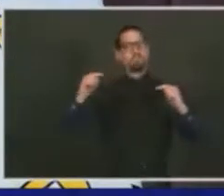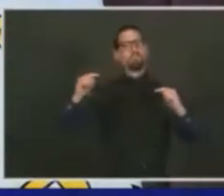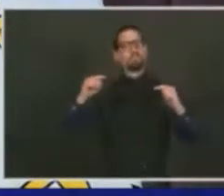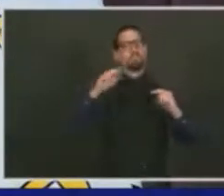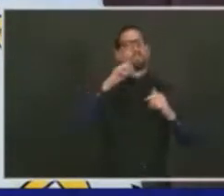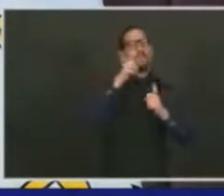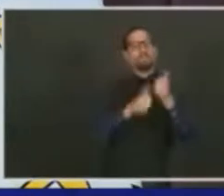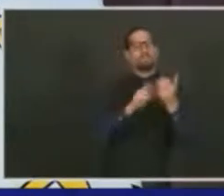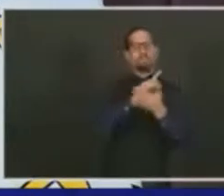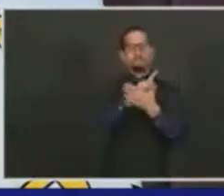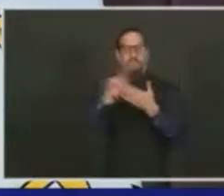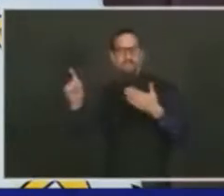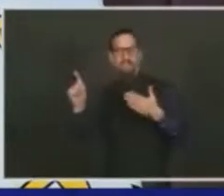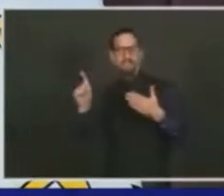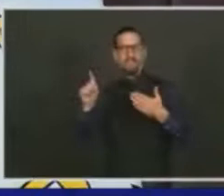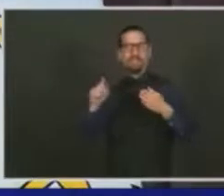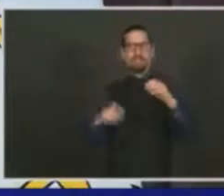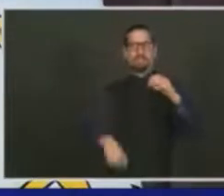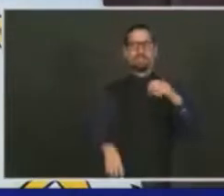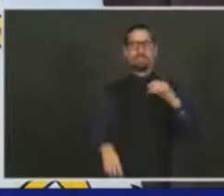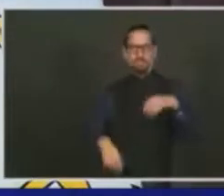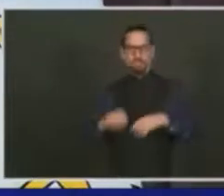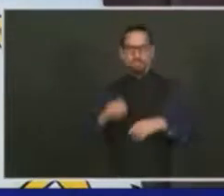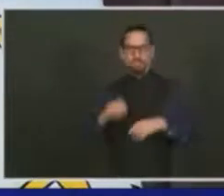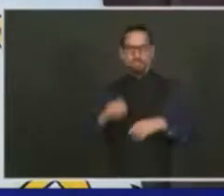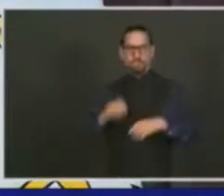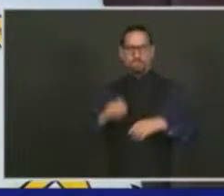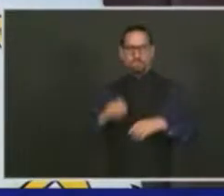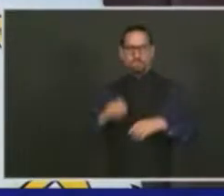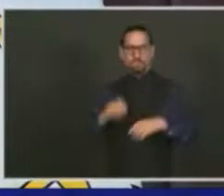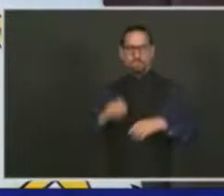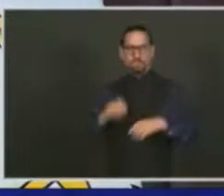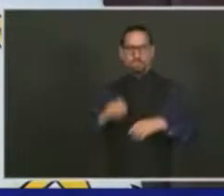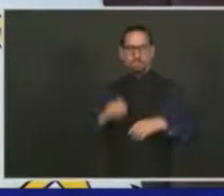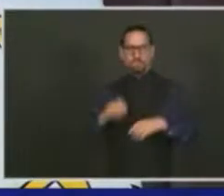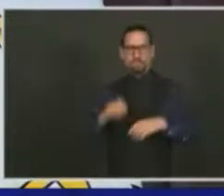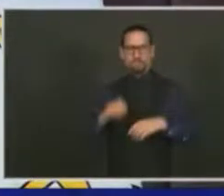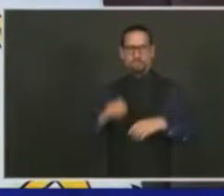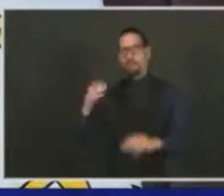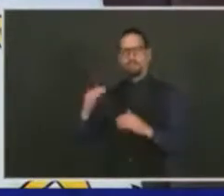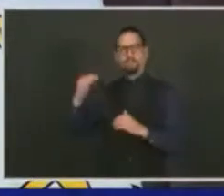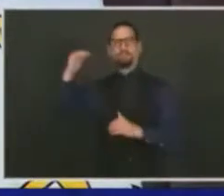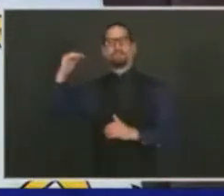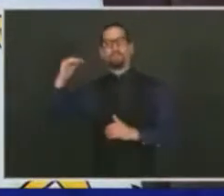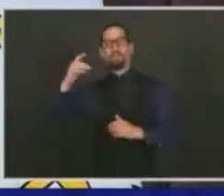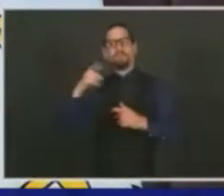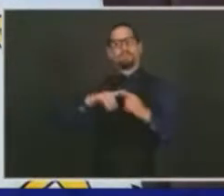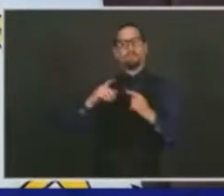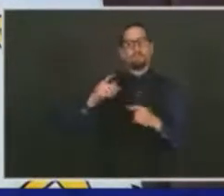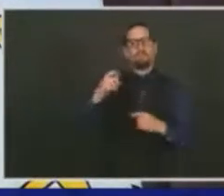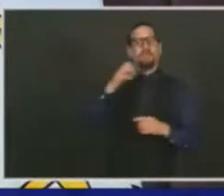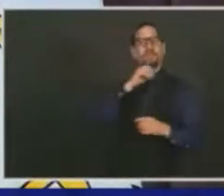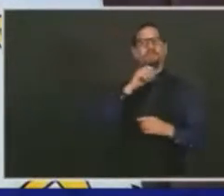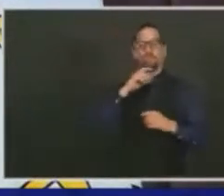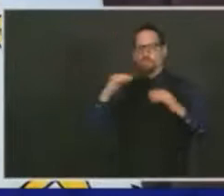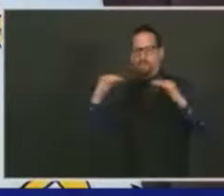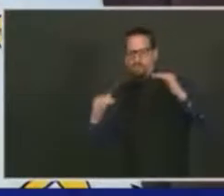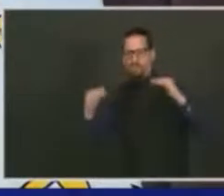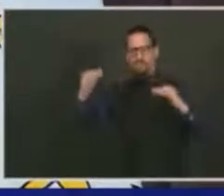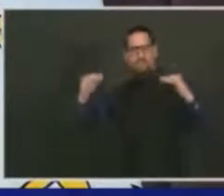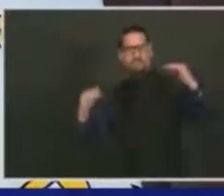to 24-year-olds, it's the 30 to 39-year-olds, 40 to 49-year-olds as well. There's a